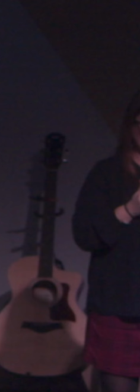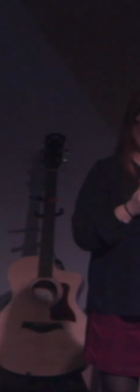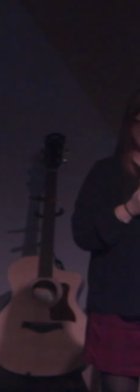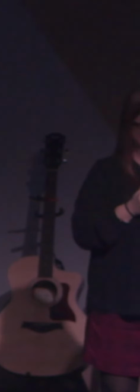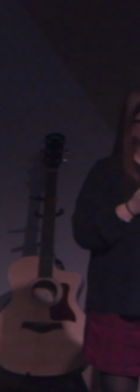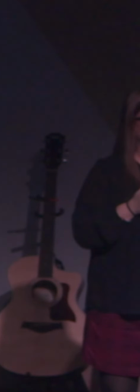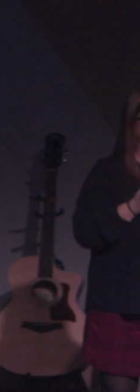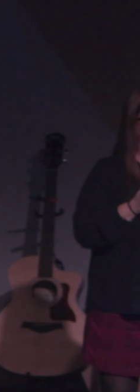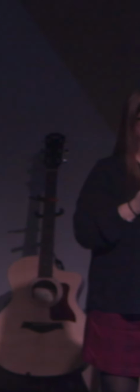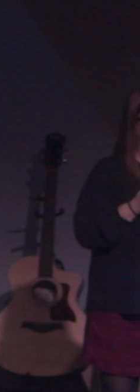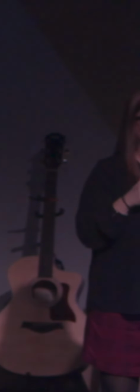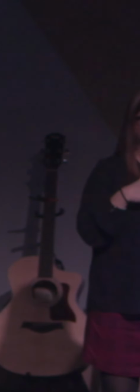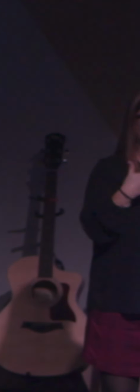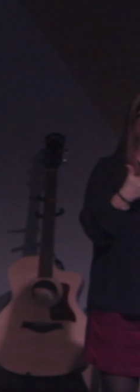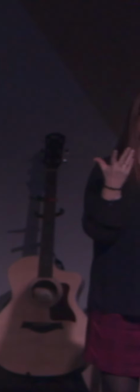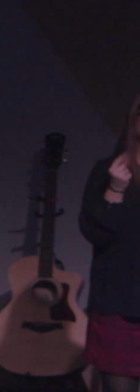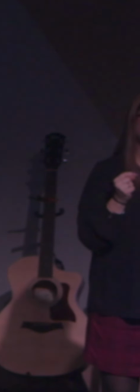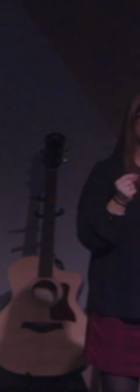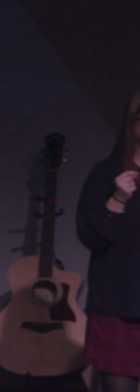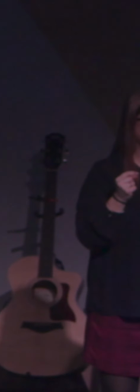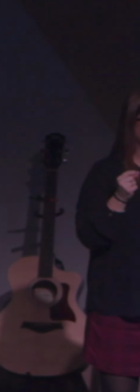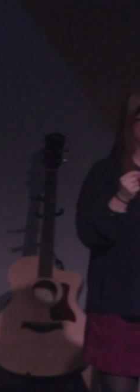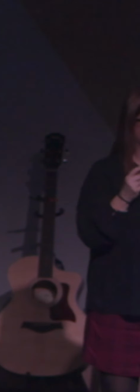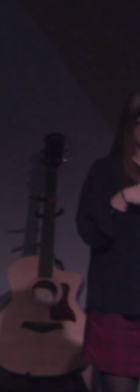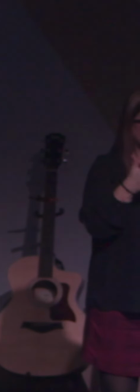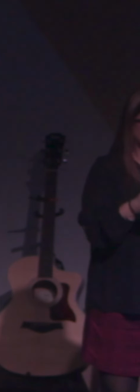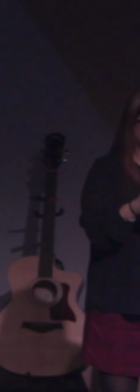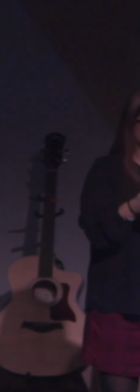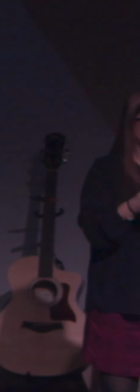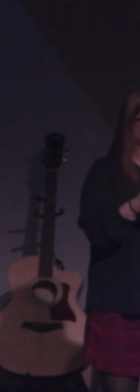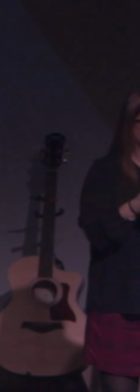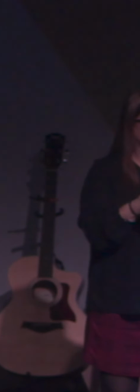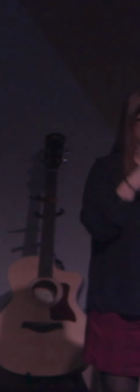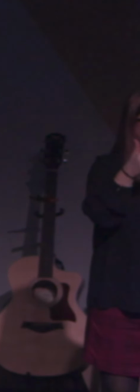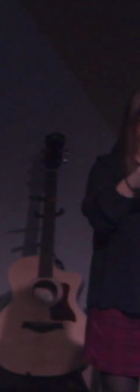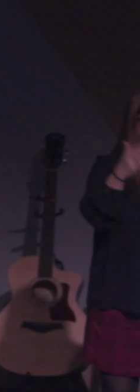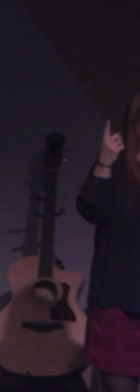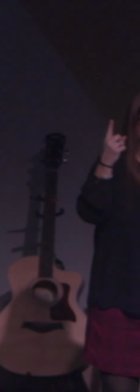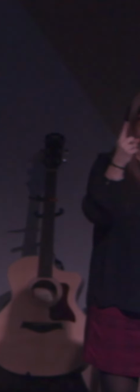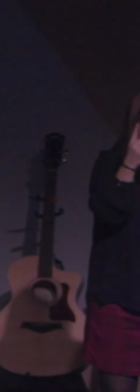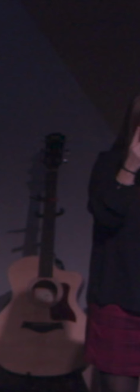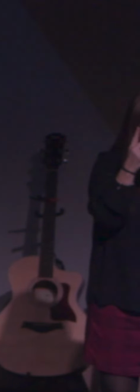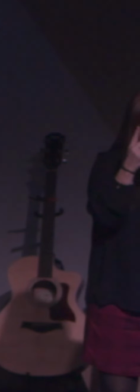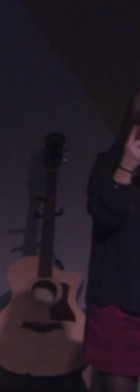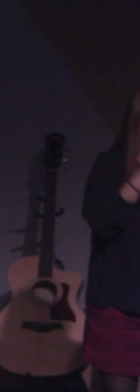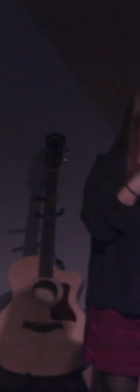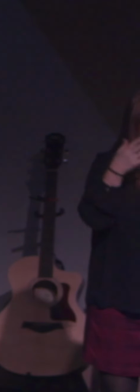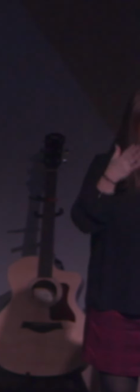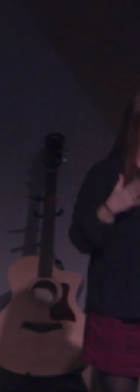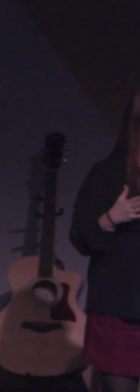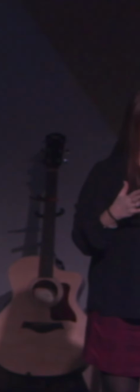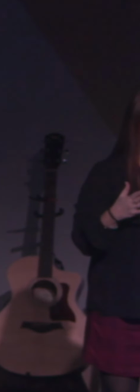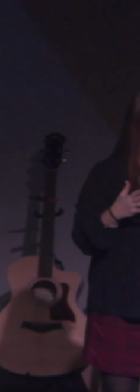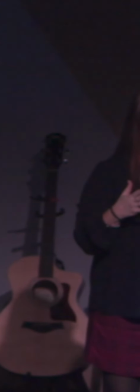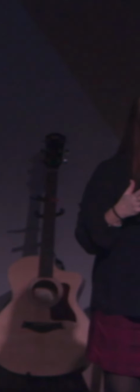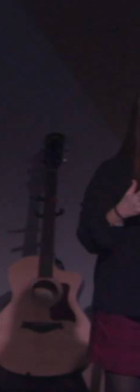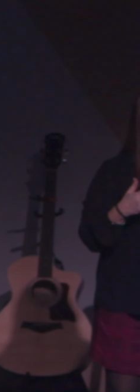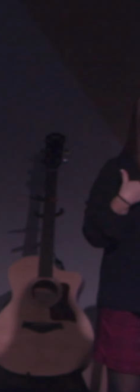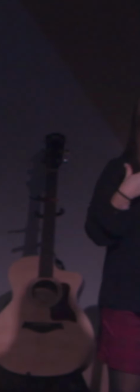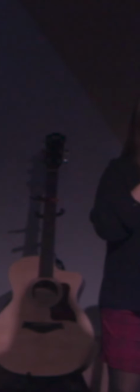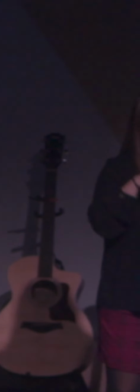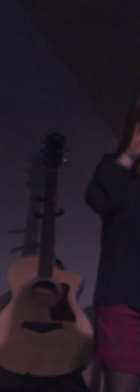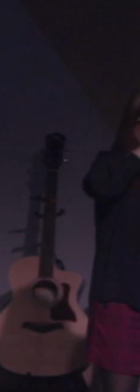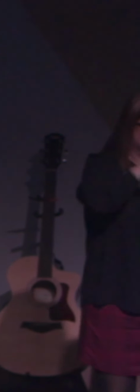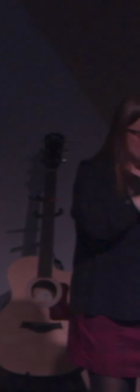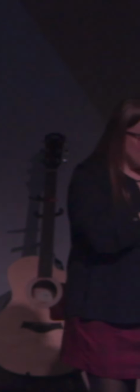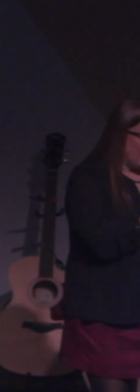job. And the only way to know what step to take is to be as close to the shepherd as you've ever been. And so as we walk through these